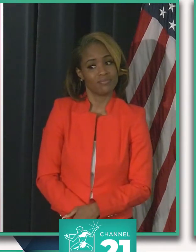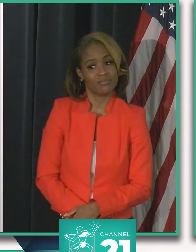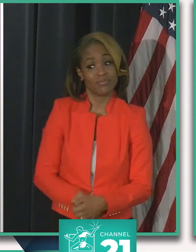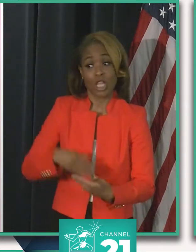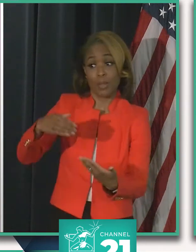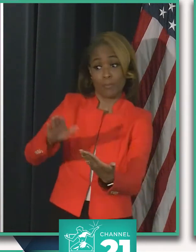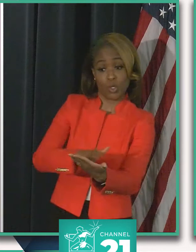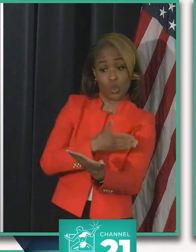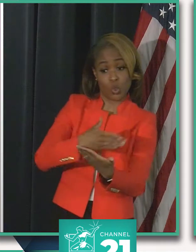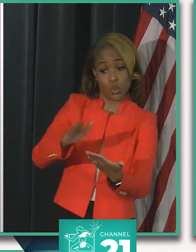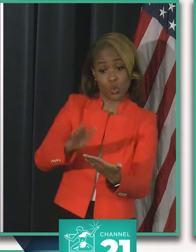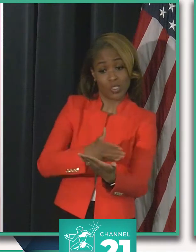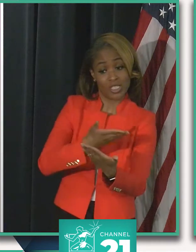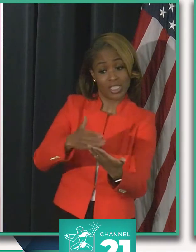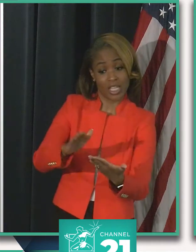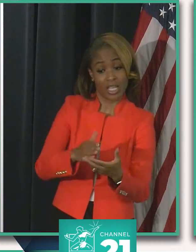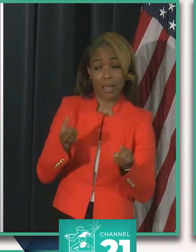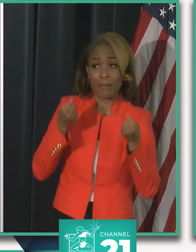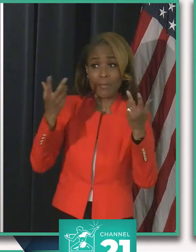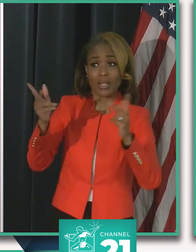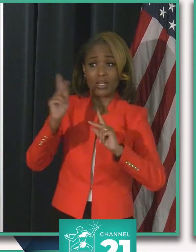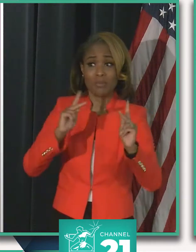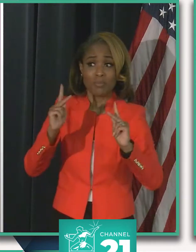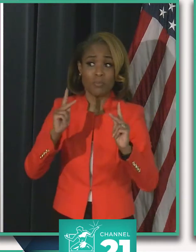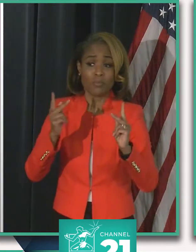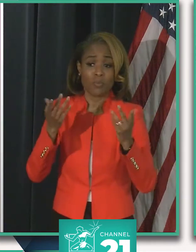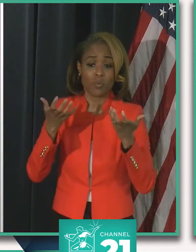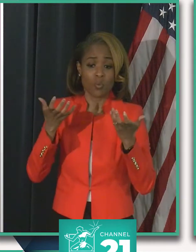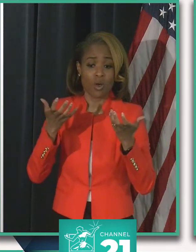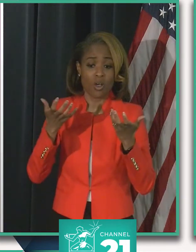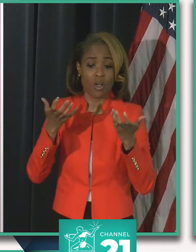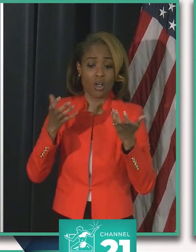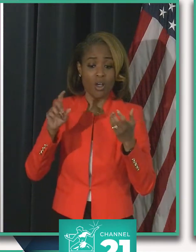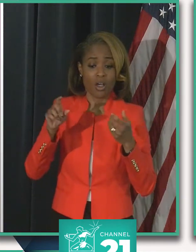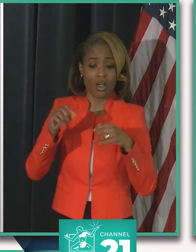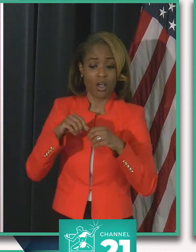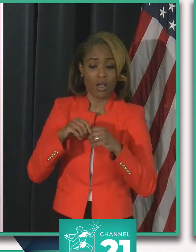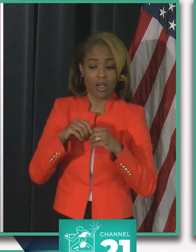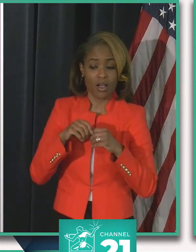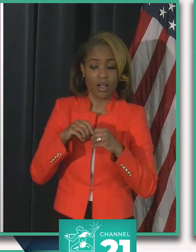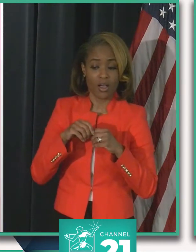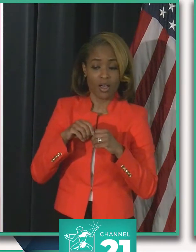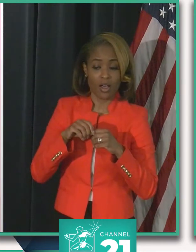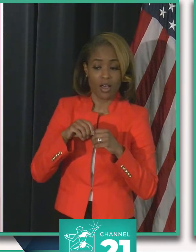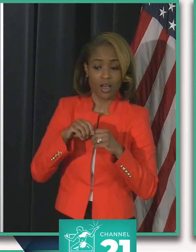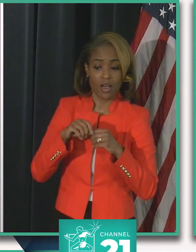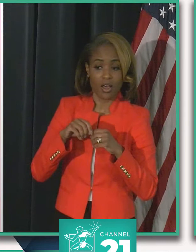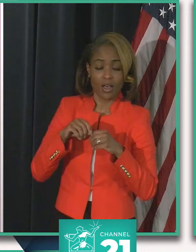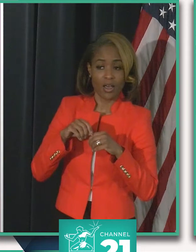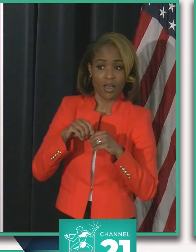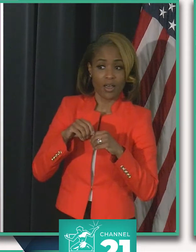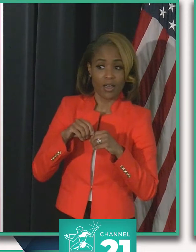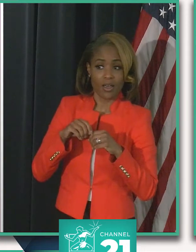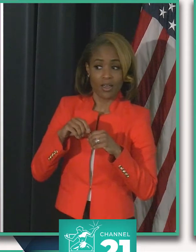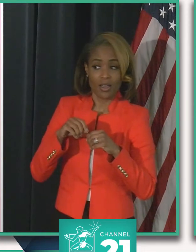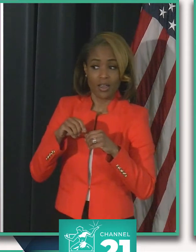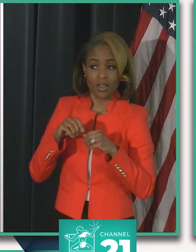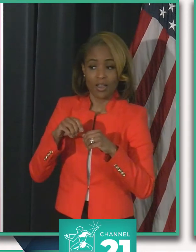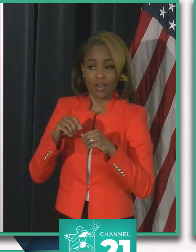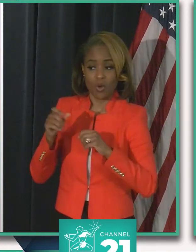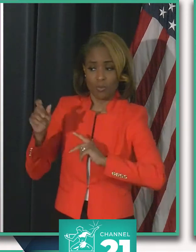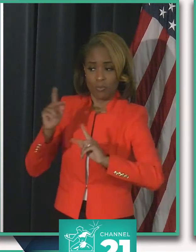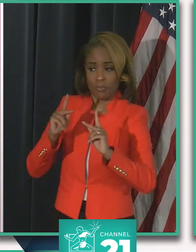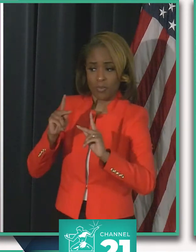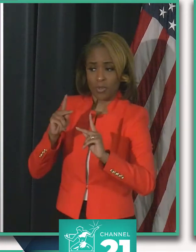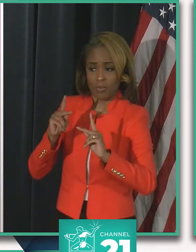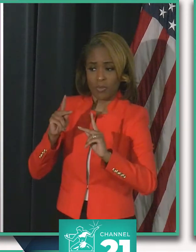Music. There's a lot of people when I'm trying, other people try to sleep. And there's people